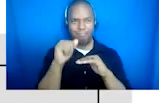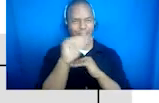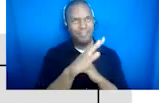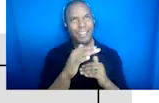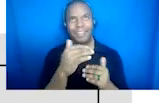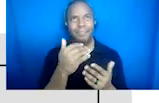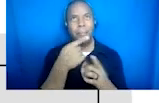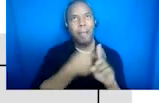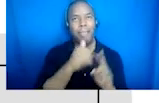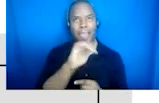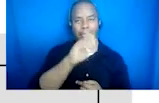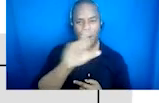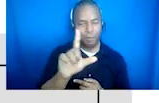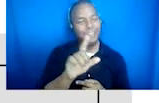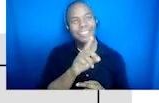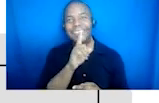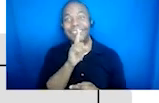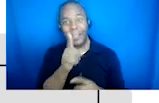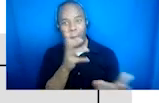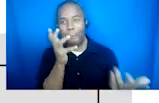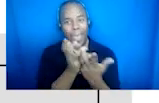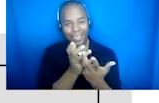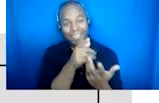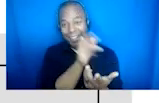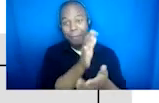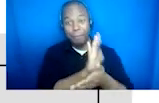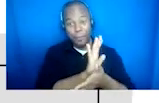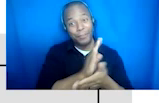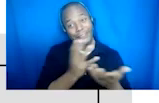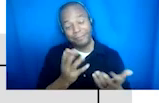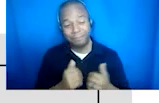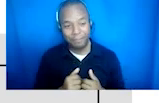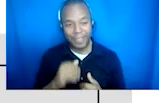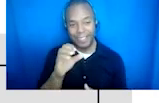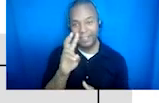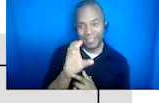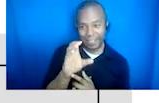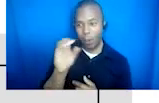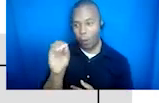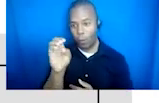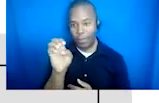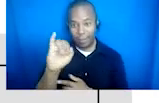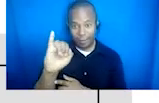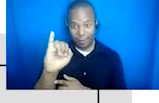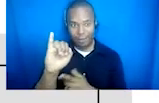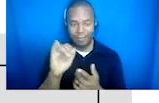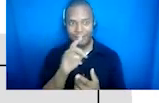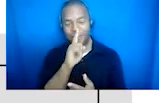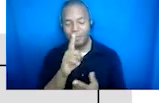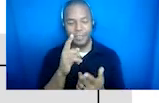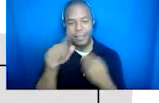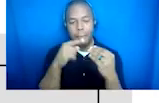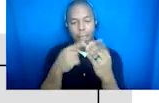April still fit. So CVC-OEI, you're absolutely right. It is about online